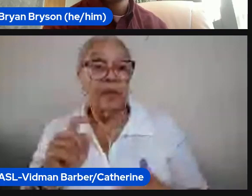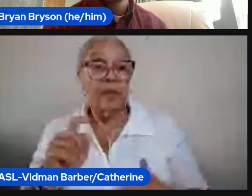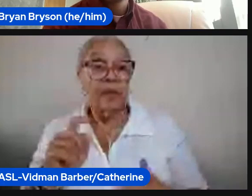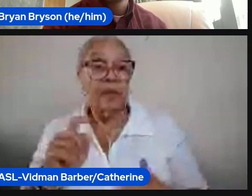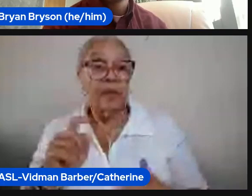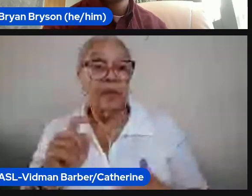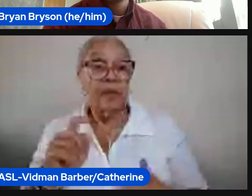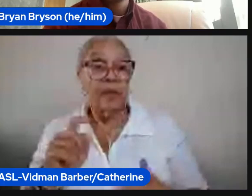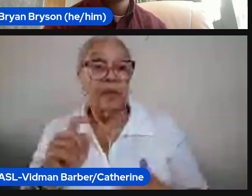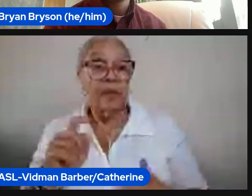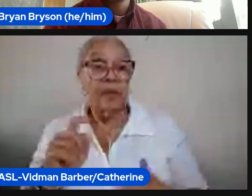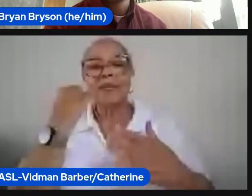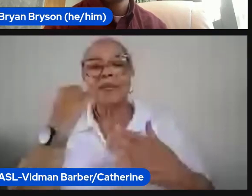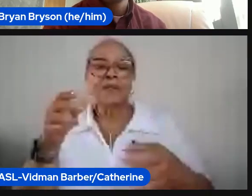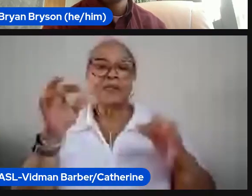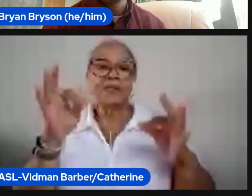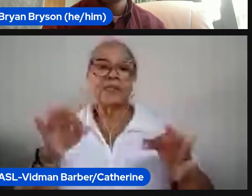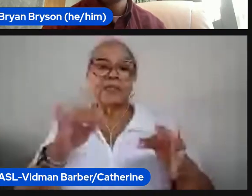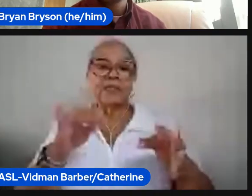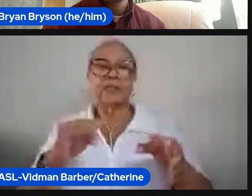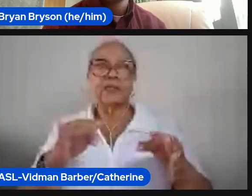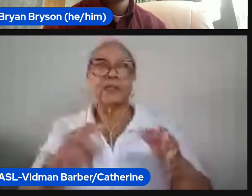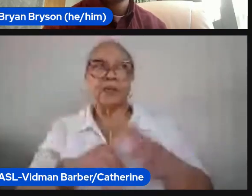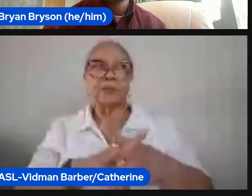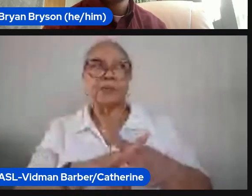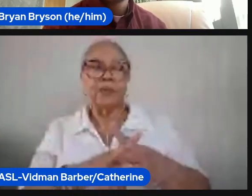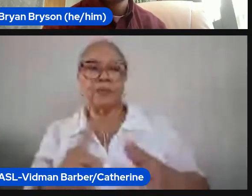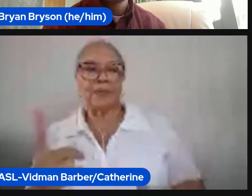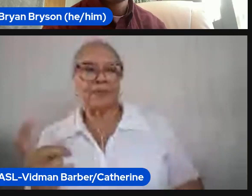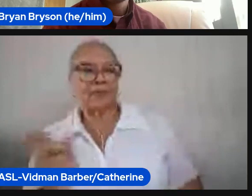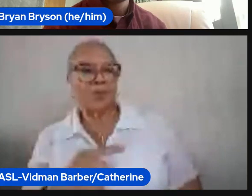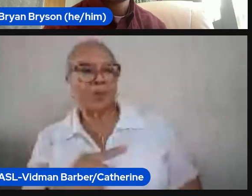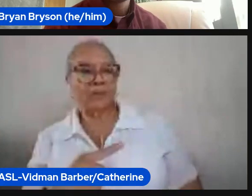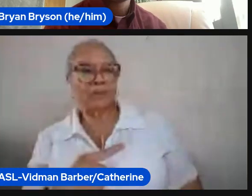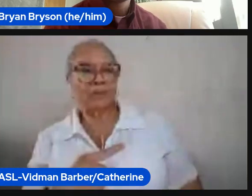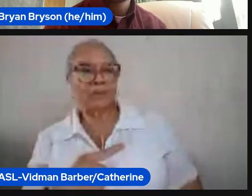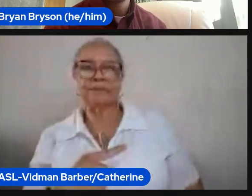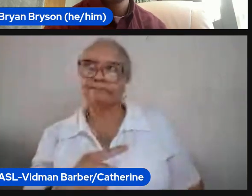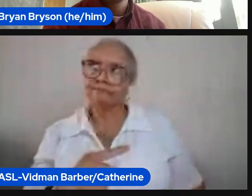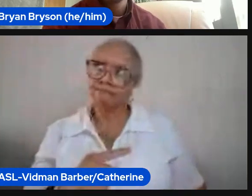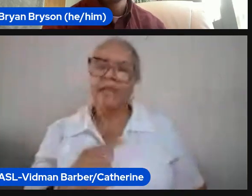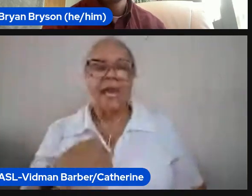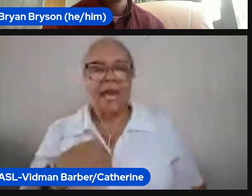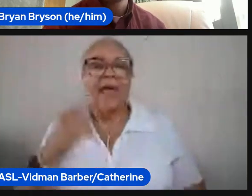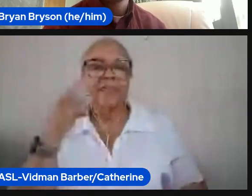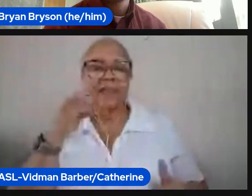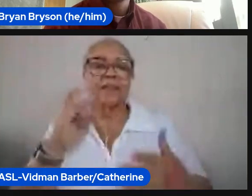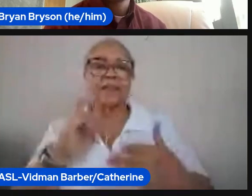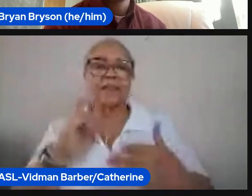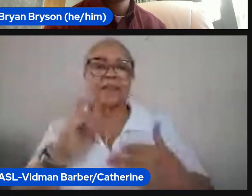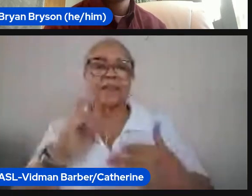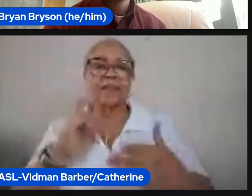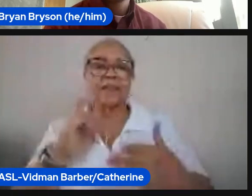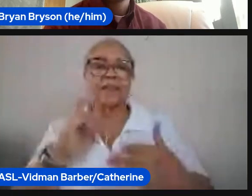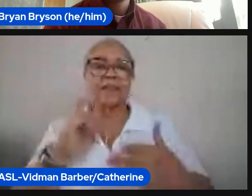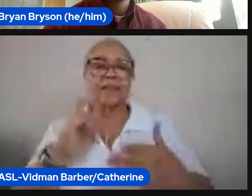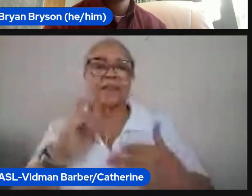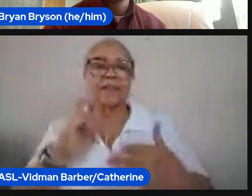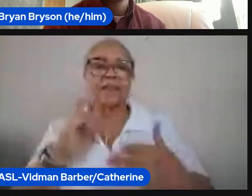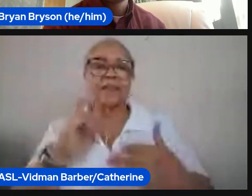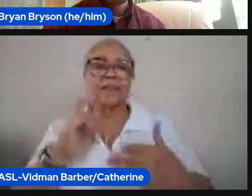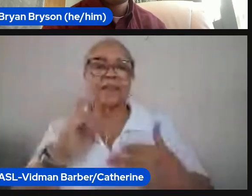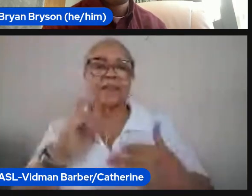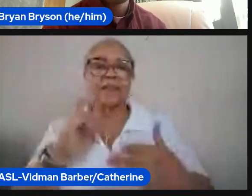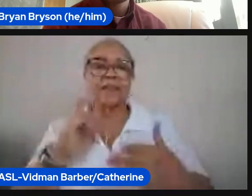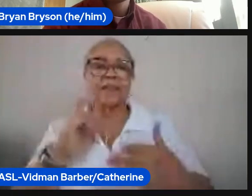if a decision is put into question, I really believe in having systems, machine learning systems, where there's a human in the loop